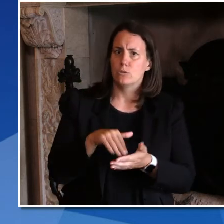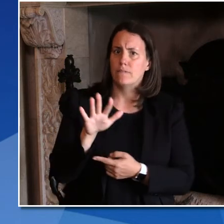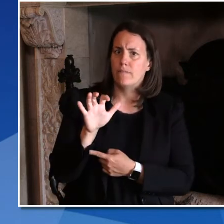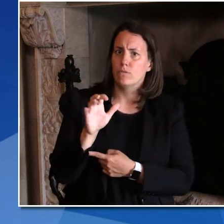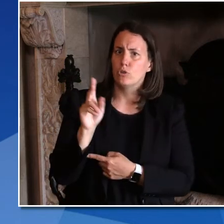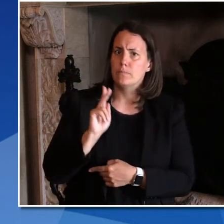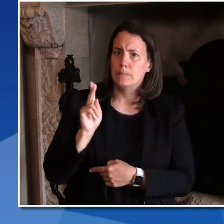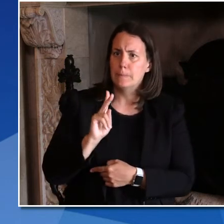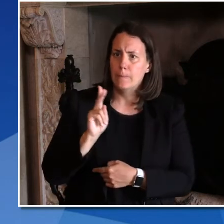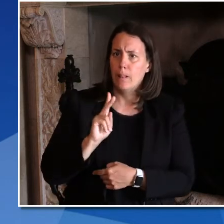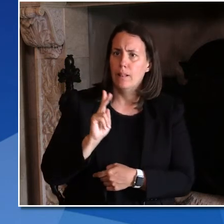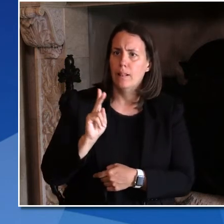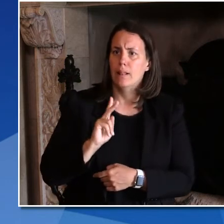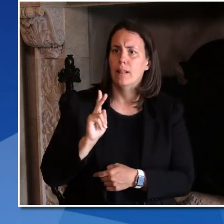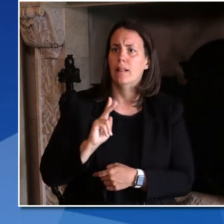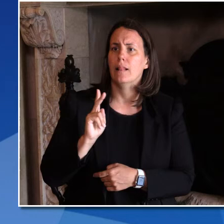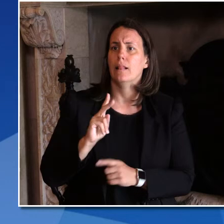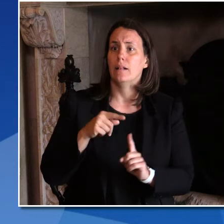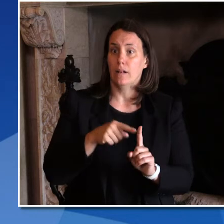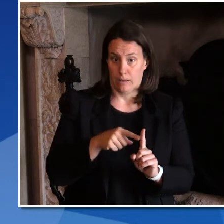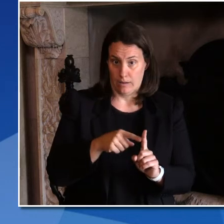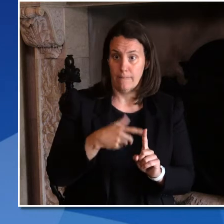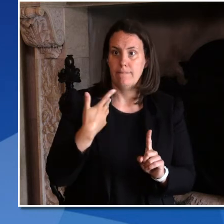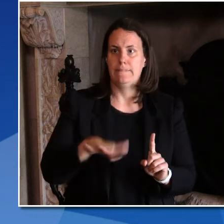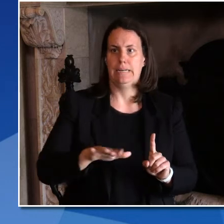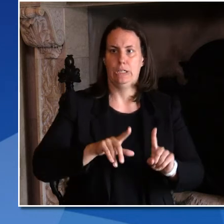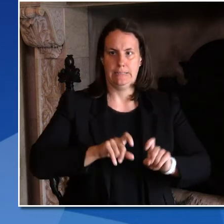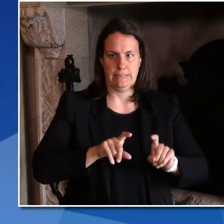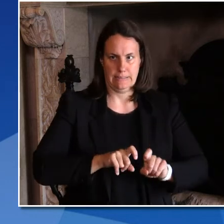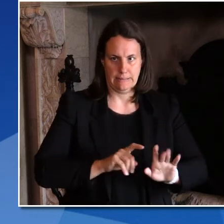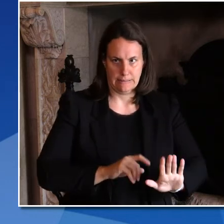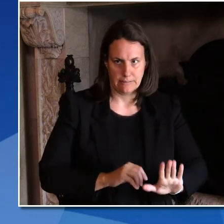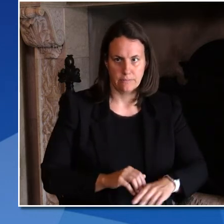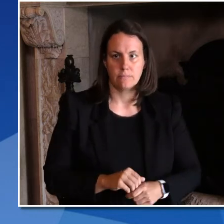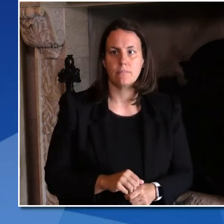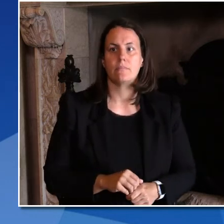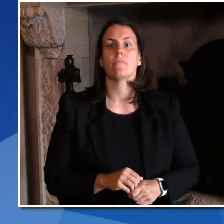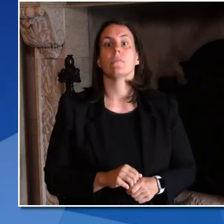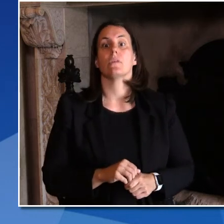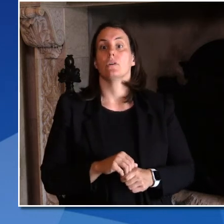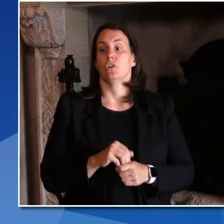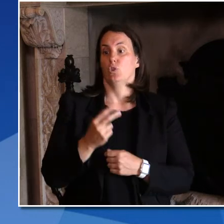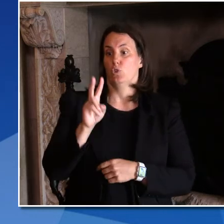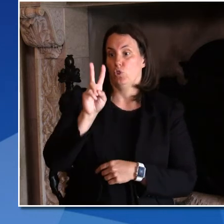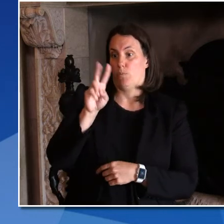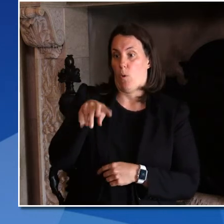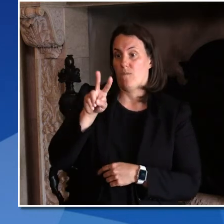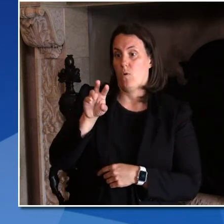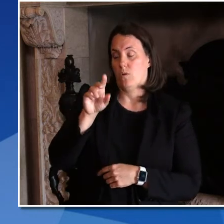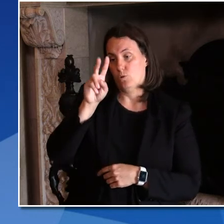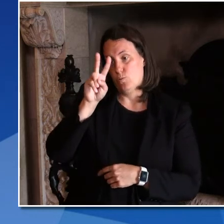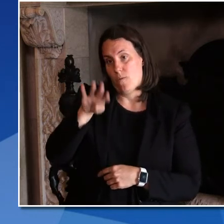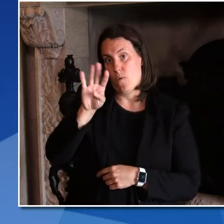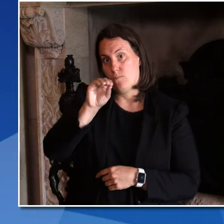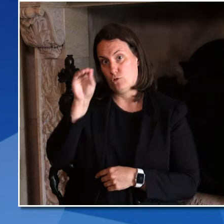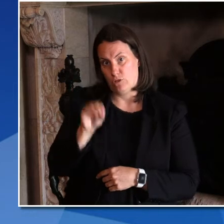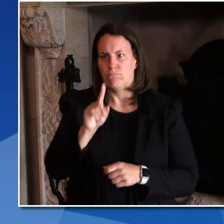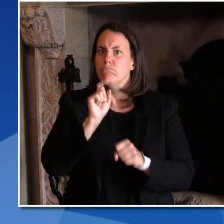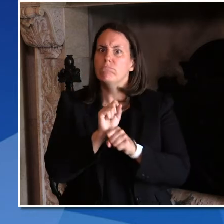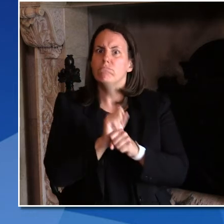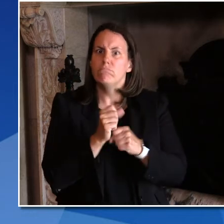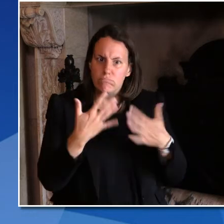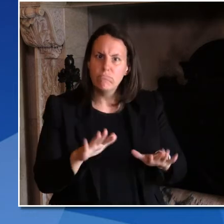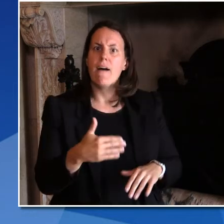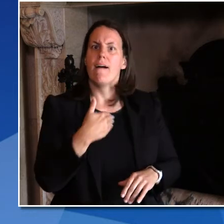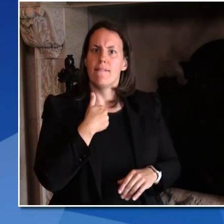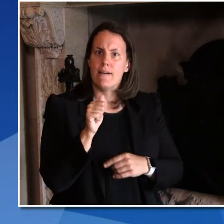systems, 2.4% tested positive for antibodies. I'm wondering, what do you make of that? Does that seem